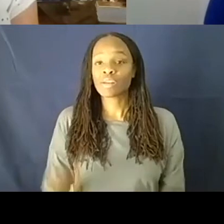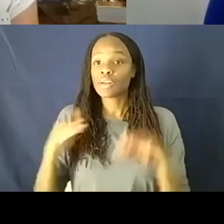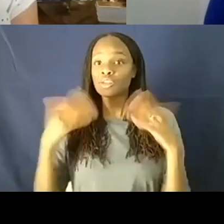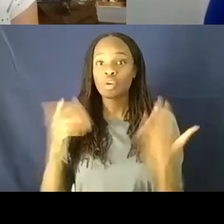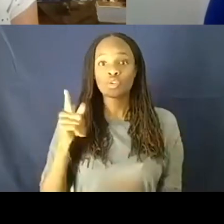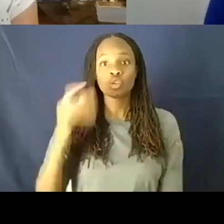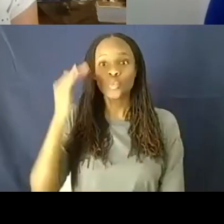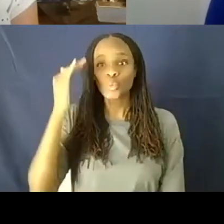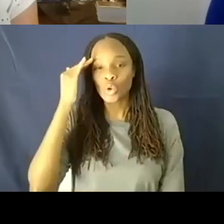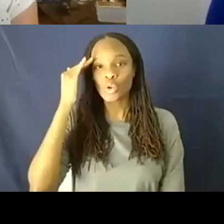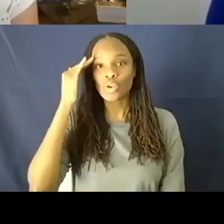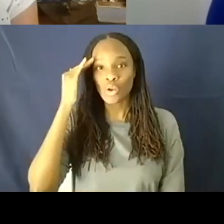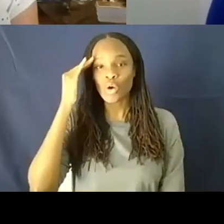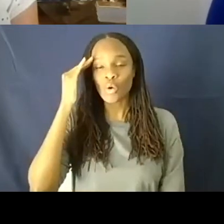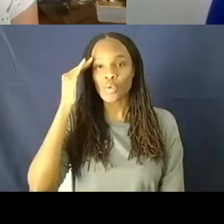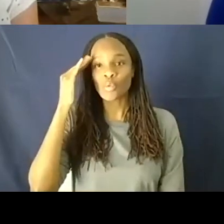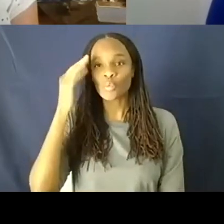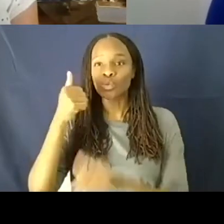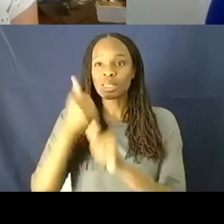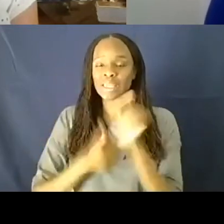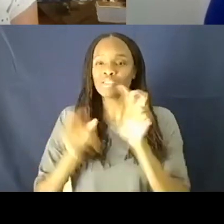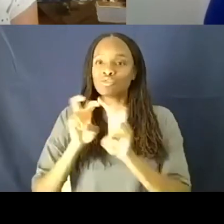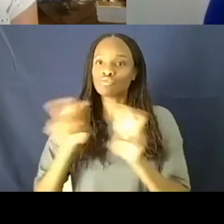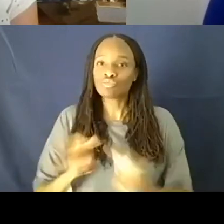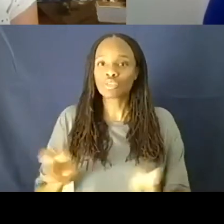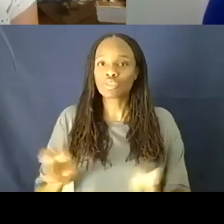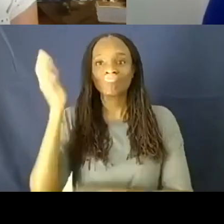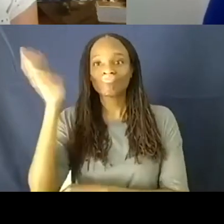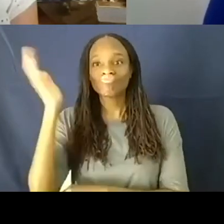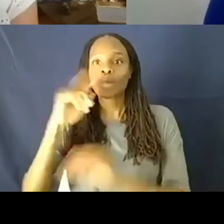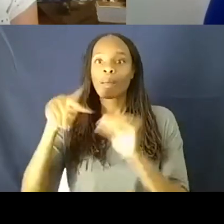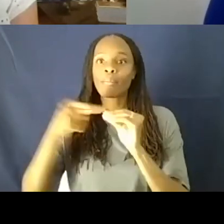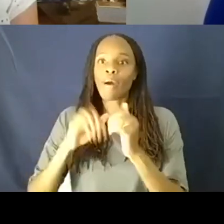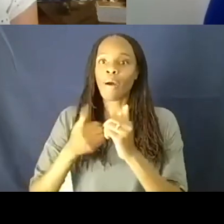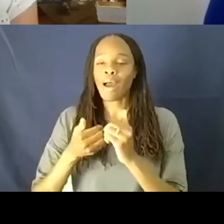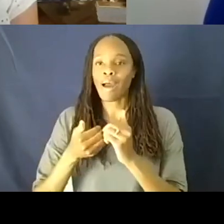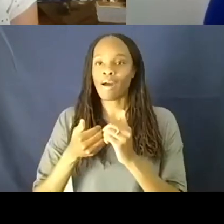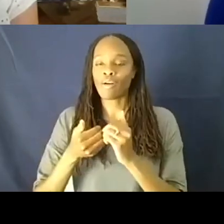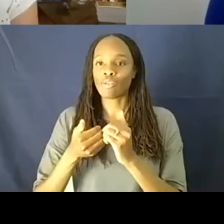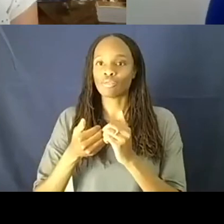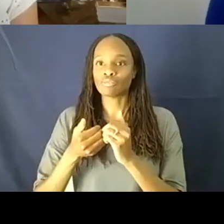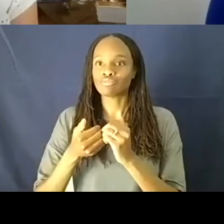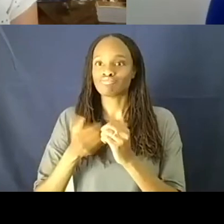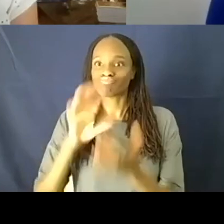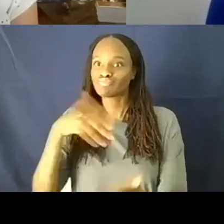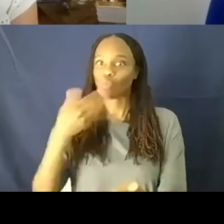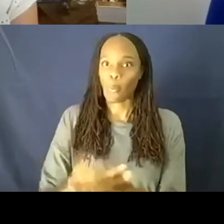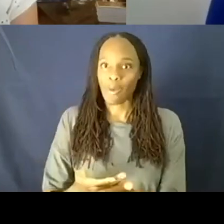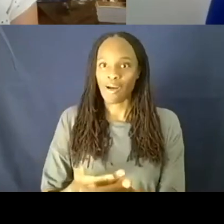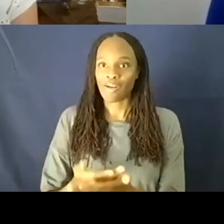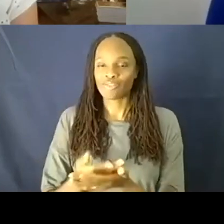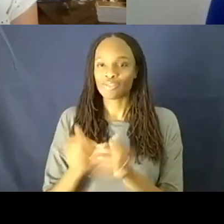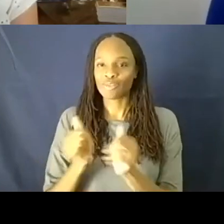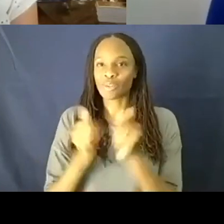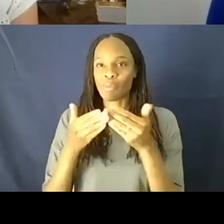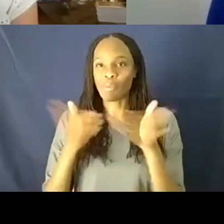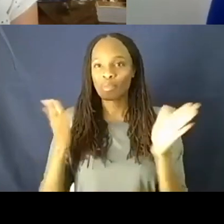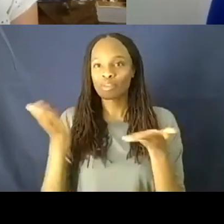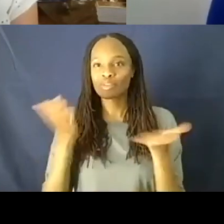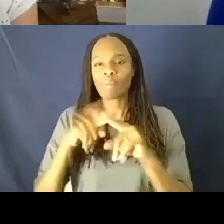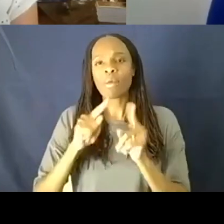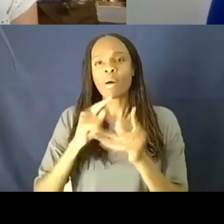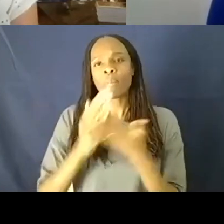each panelist speak of how they came to public service, but part of our real goal today is to